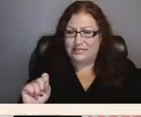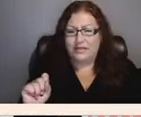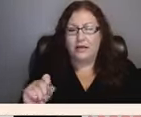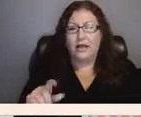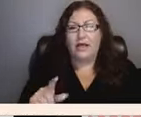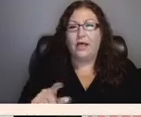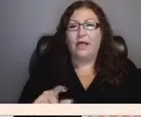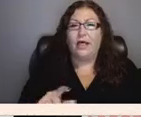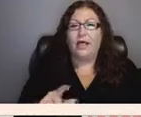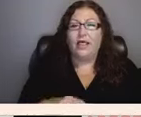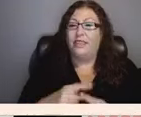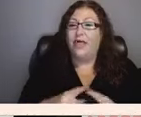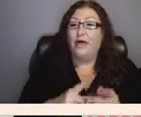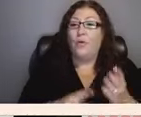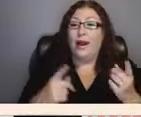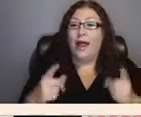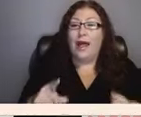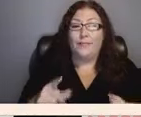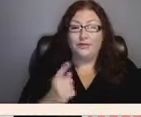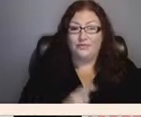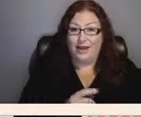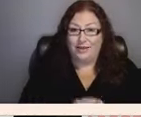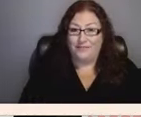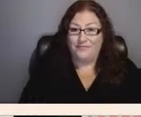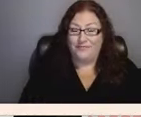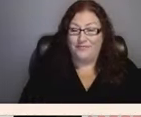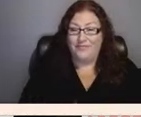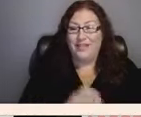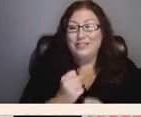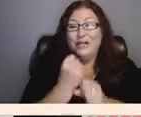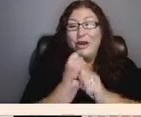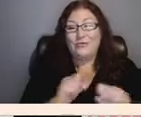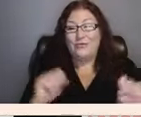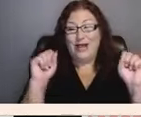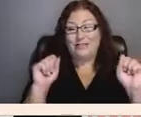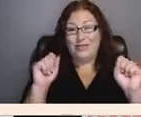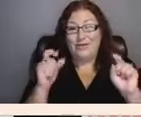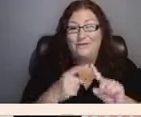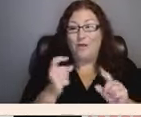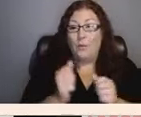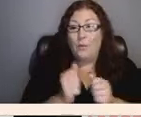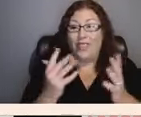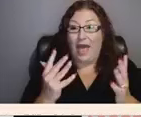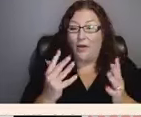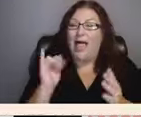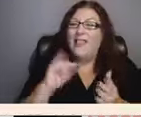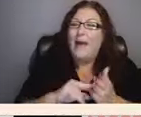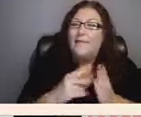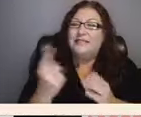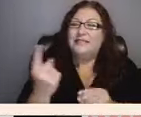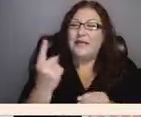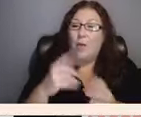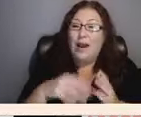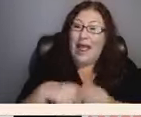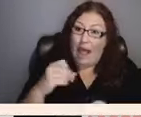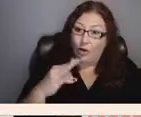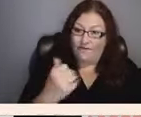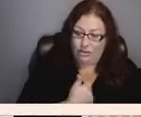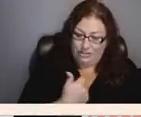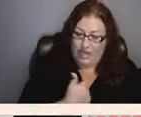what happens, right? She gets rescued from without. That means someone outside of herself comes